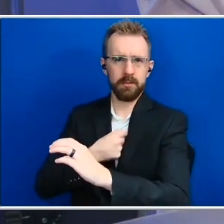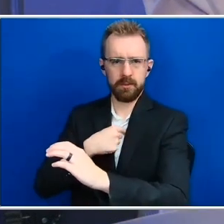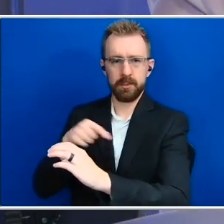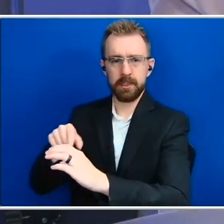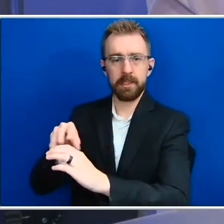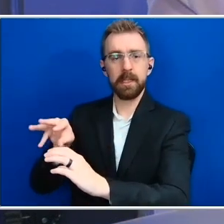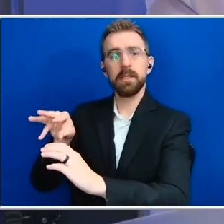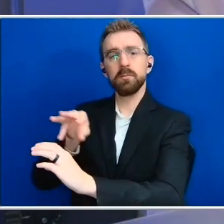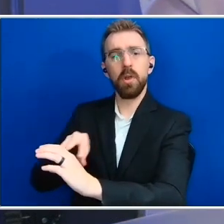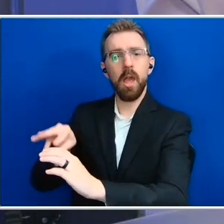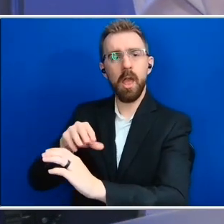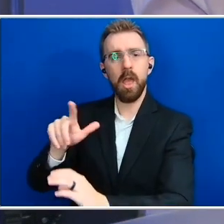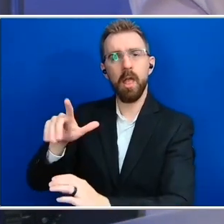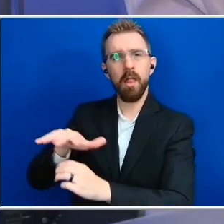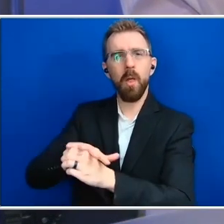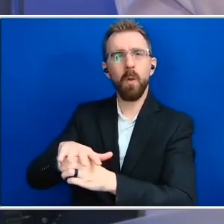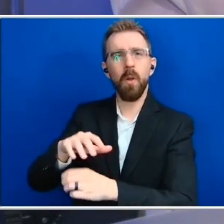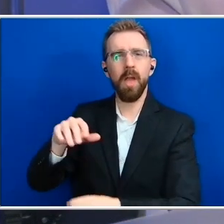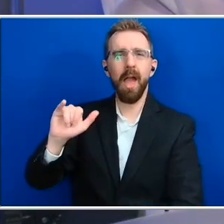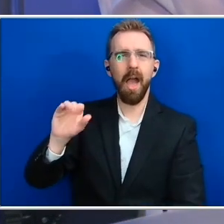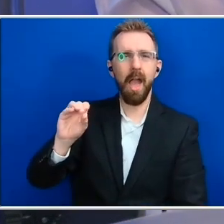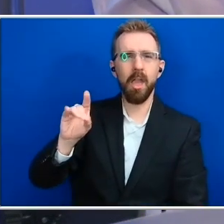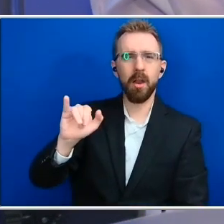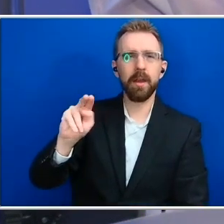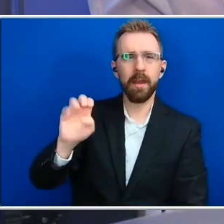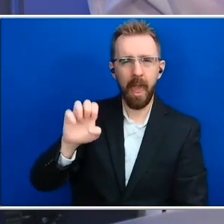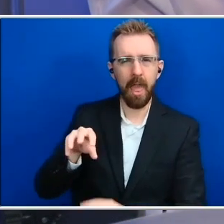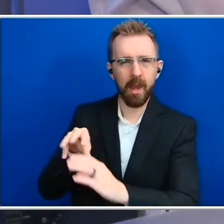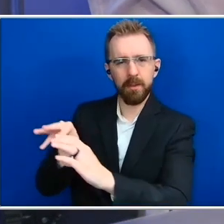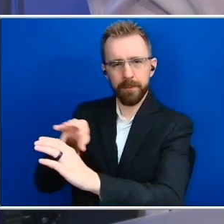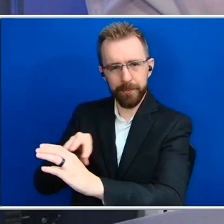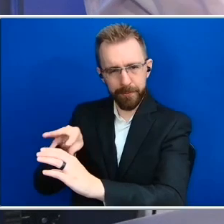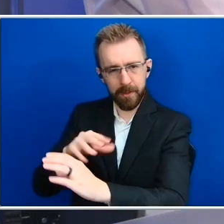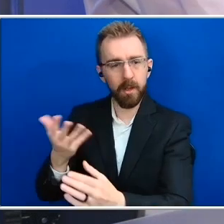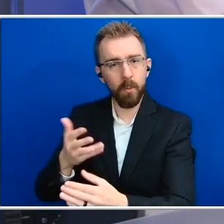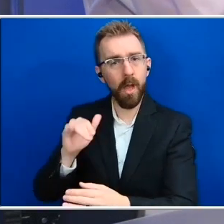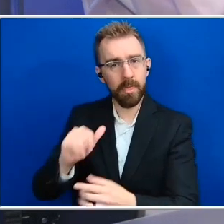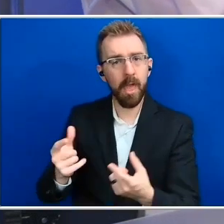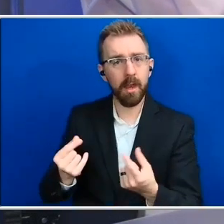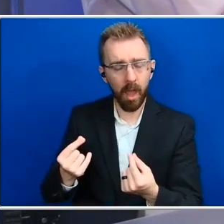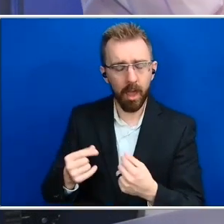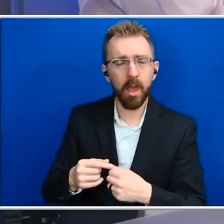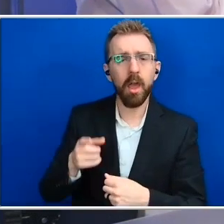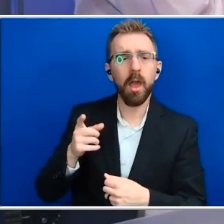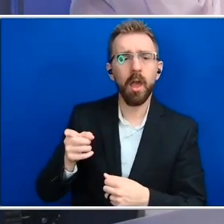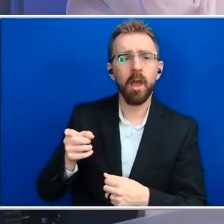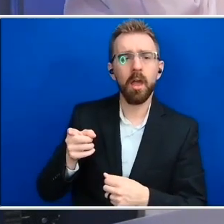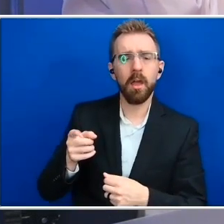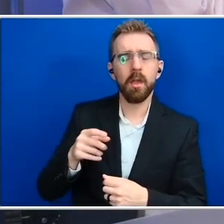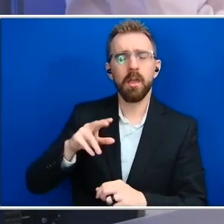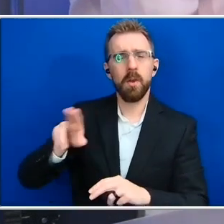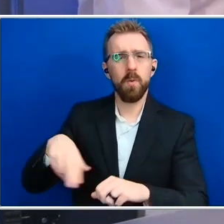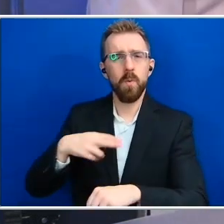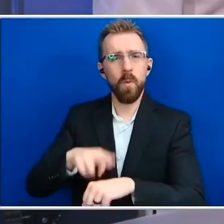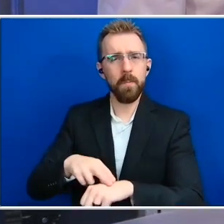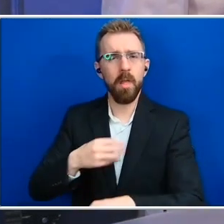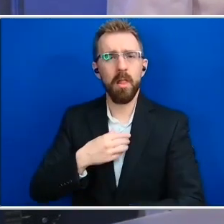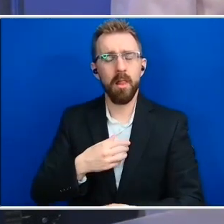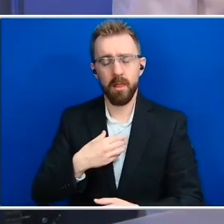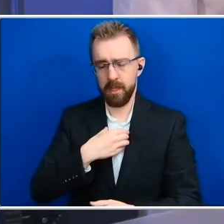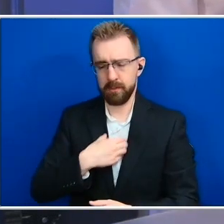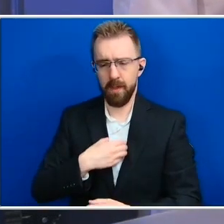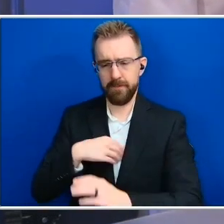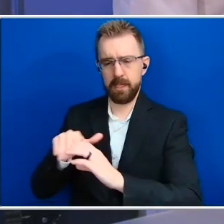solution, which is iodine solution. And what iodine is uptaken by the normal esophagus lining. Therefore,